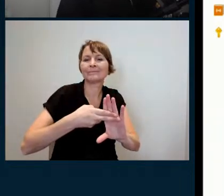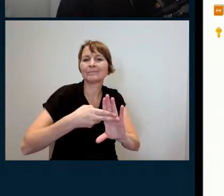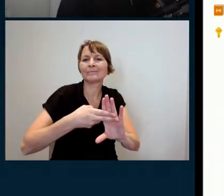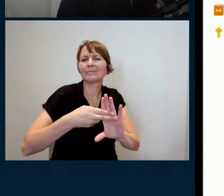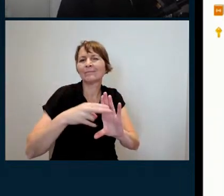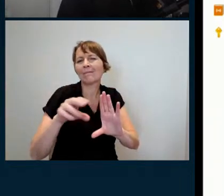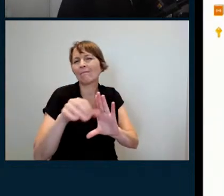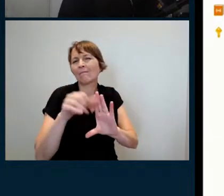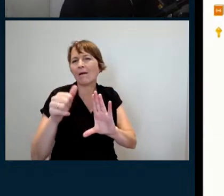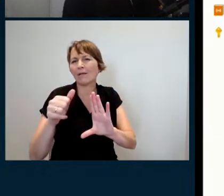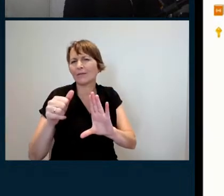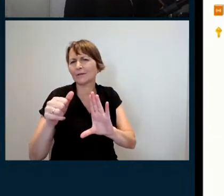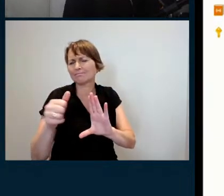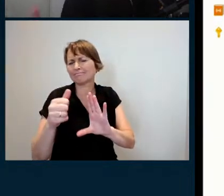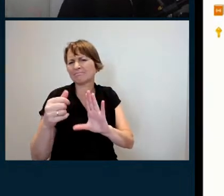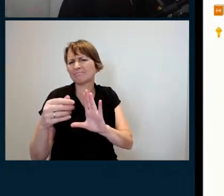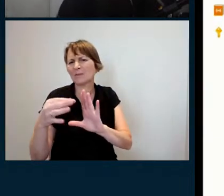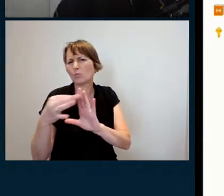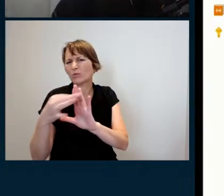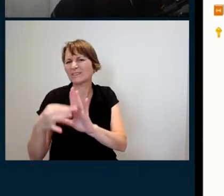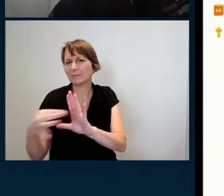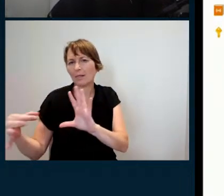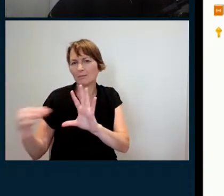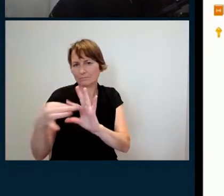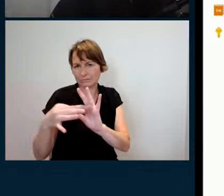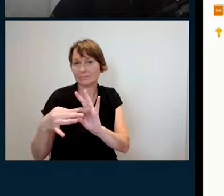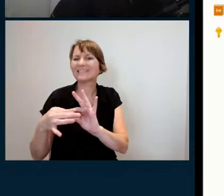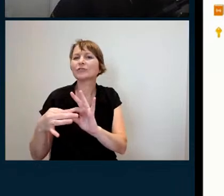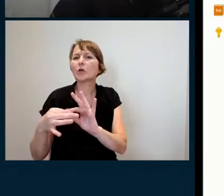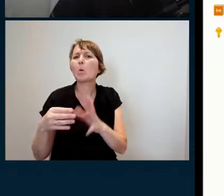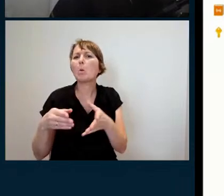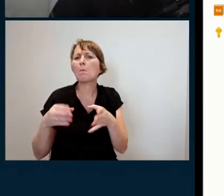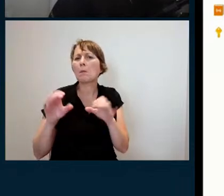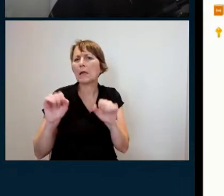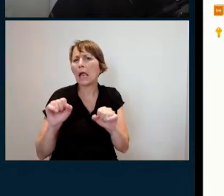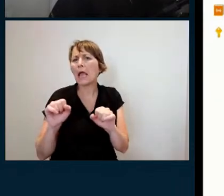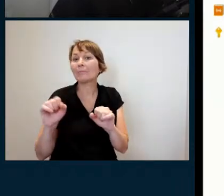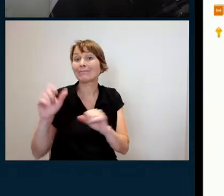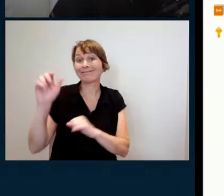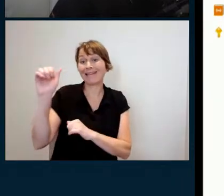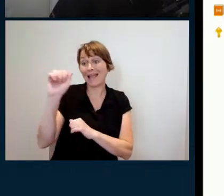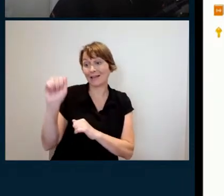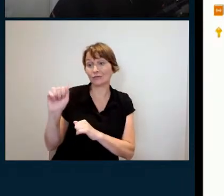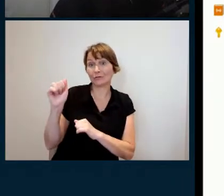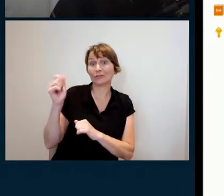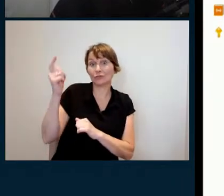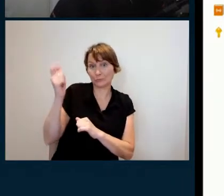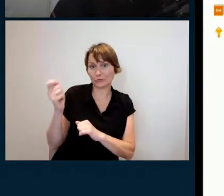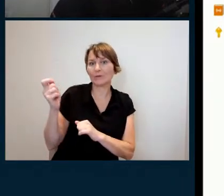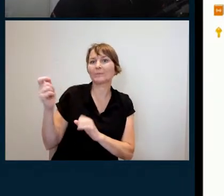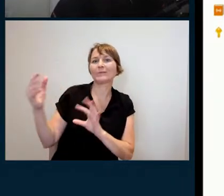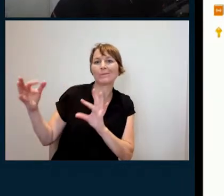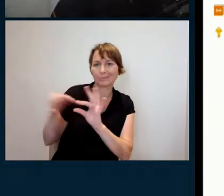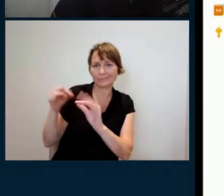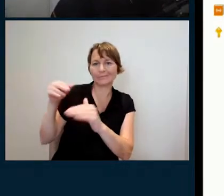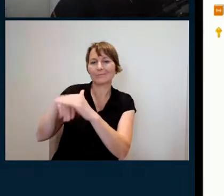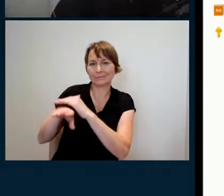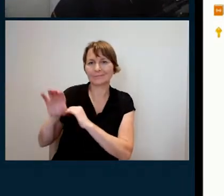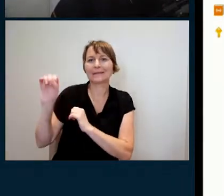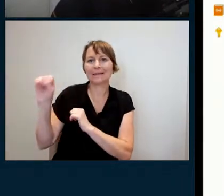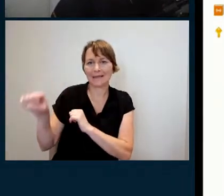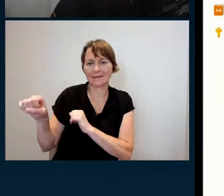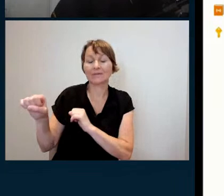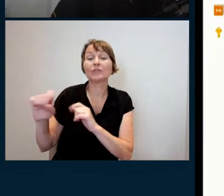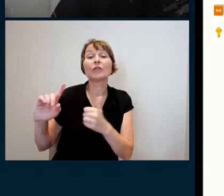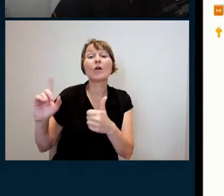to connect, which has permissions in my Azure subscription. And it basically gets all the resources, first the one with a tag